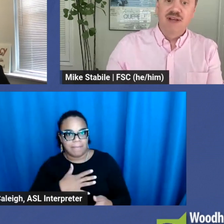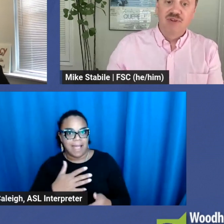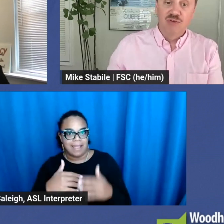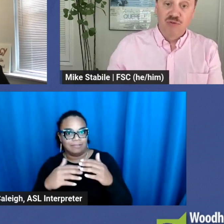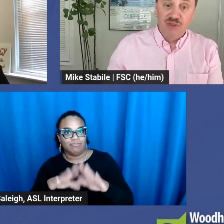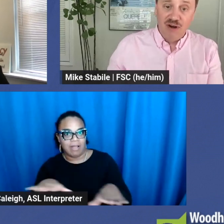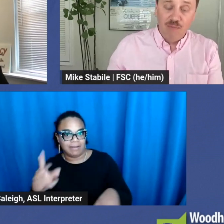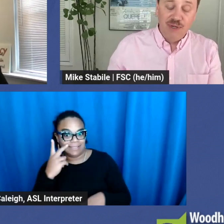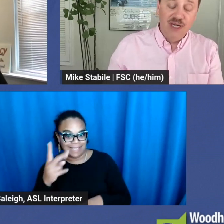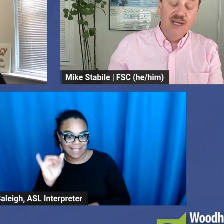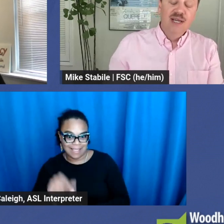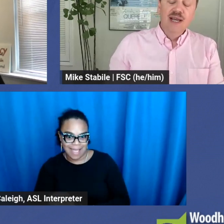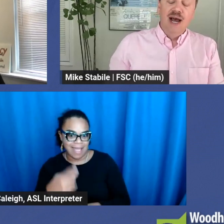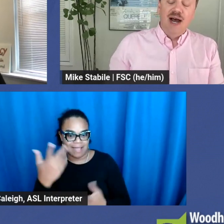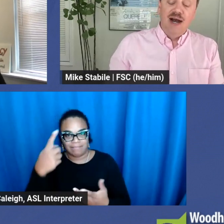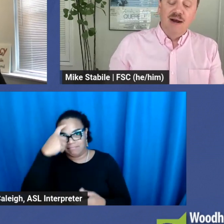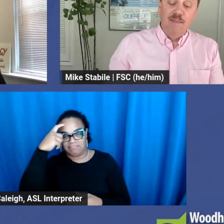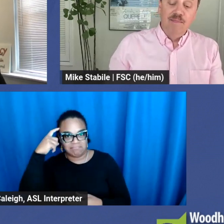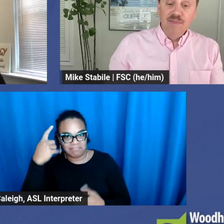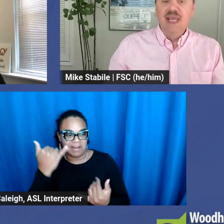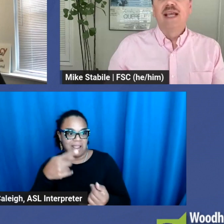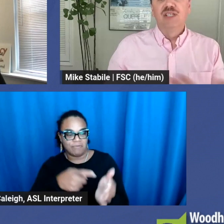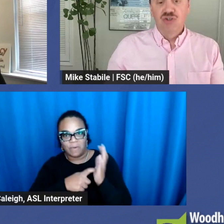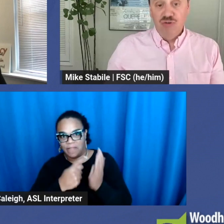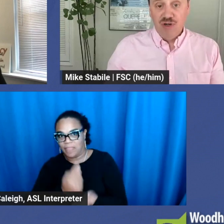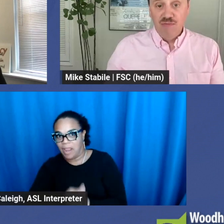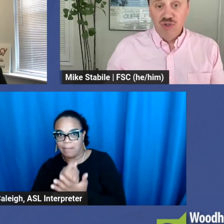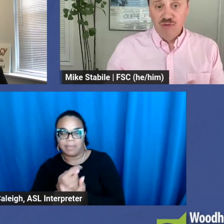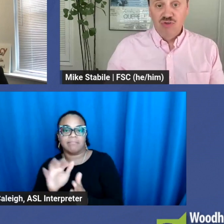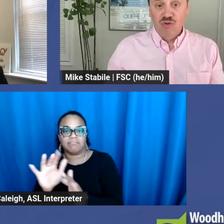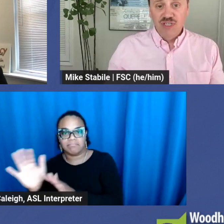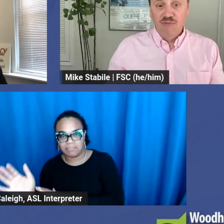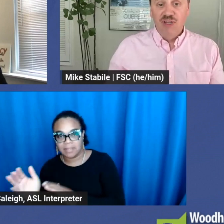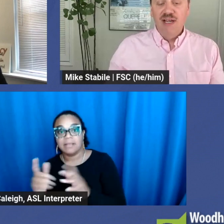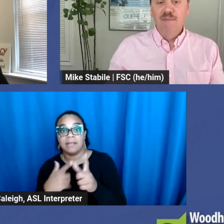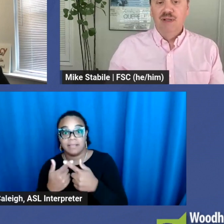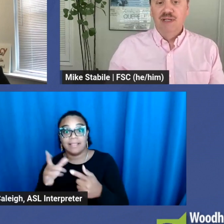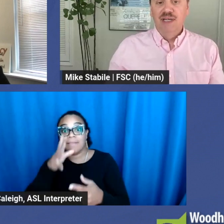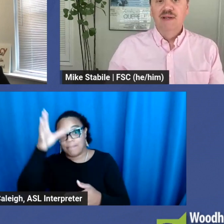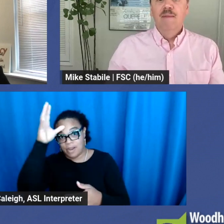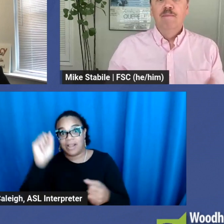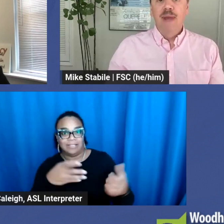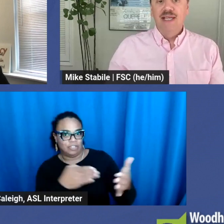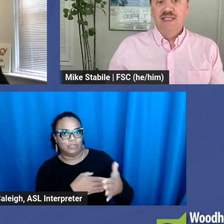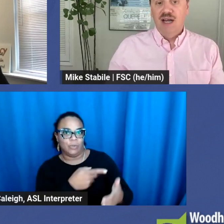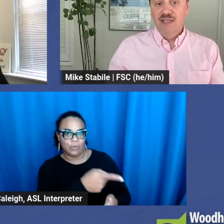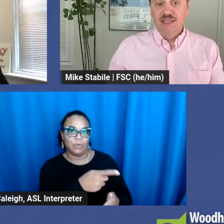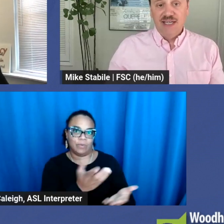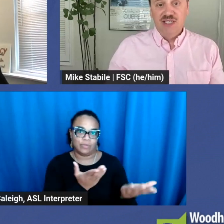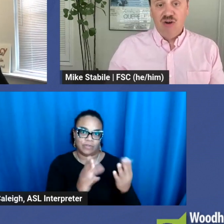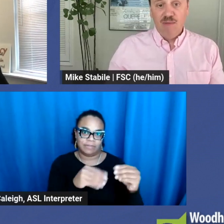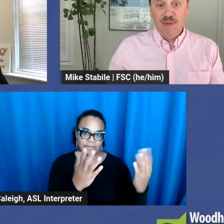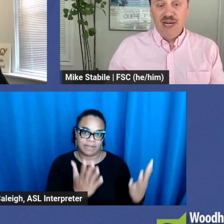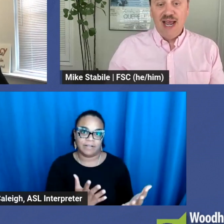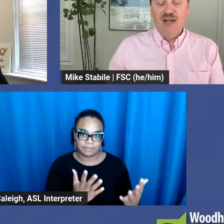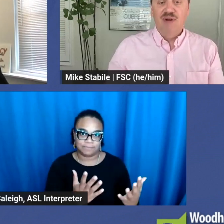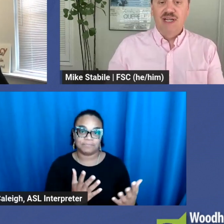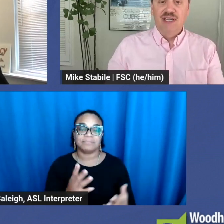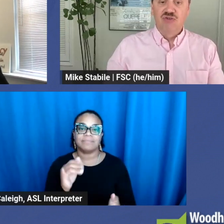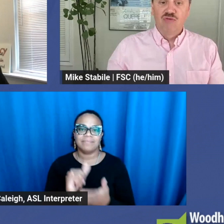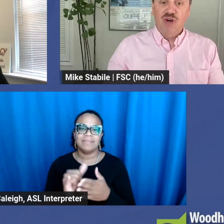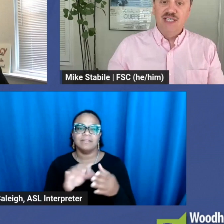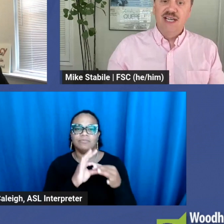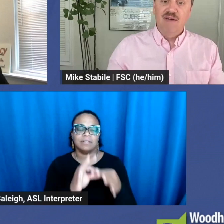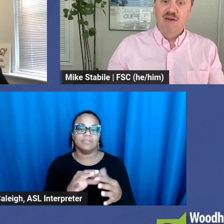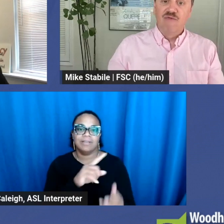harmed, now they have to go through therapy. They can sue you. So it's a sort of civil liability based on the Texas Heartbeat Act, right?